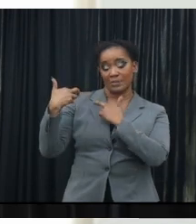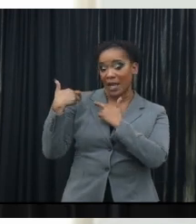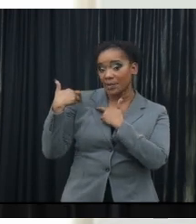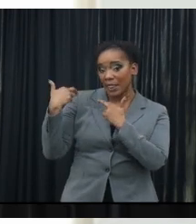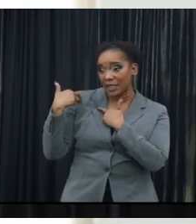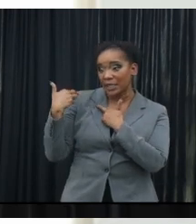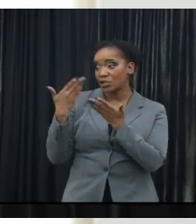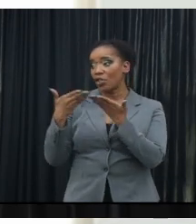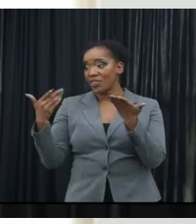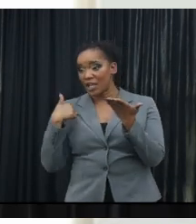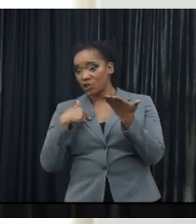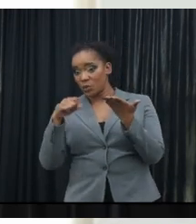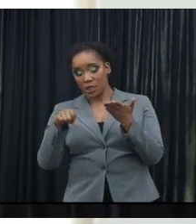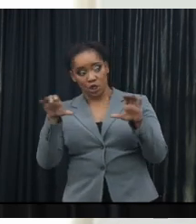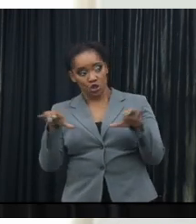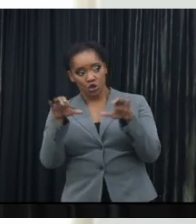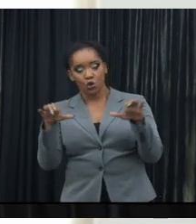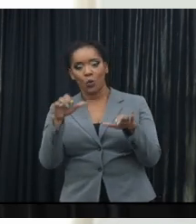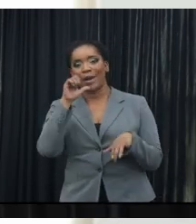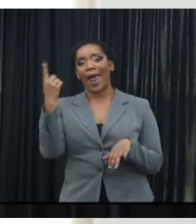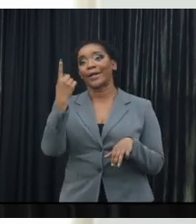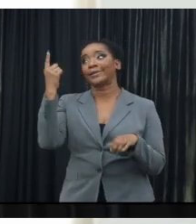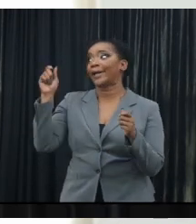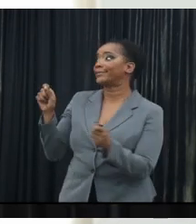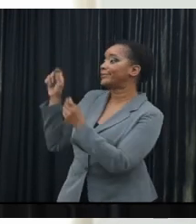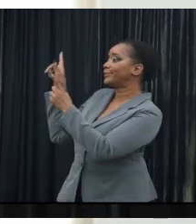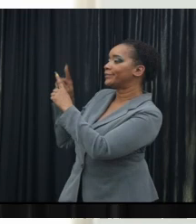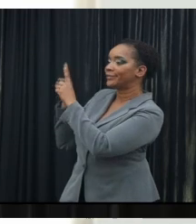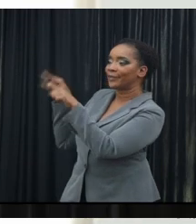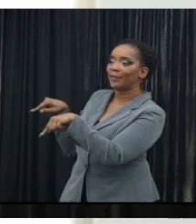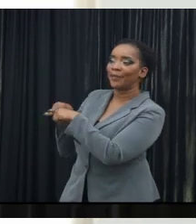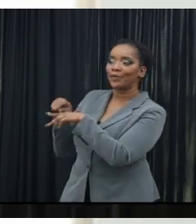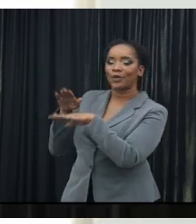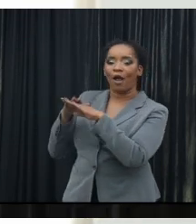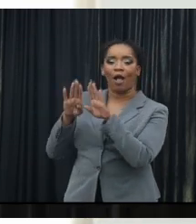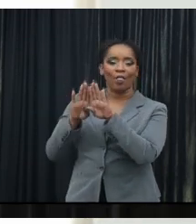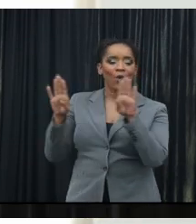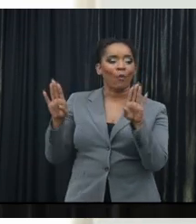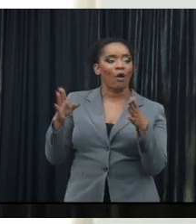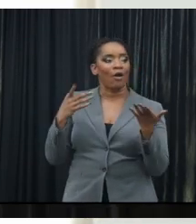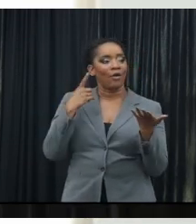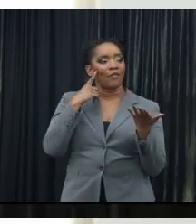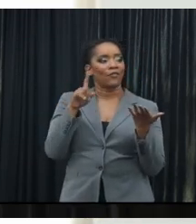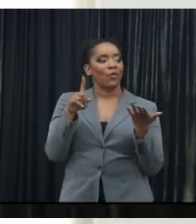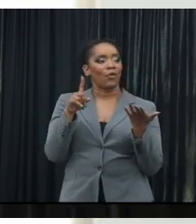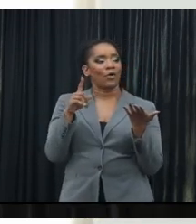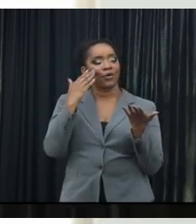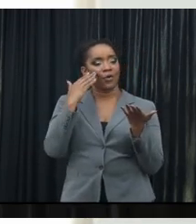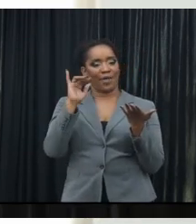do besides just putting posters on the wall for the actual residents at that